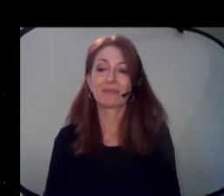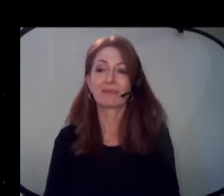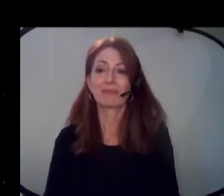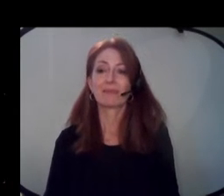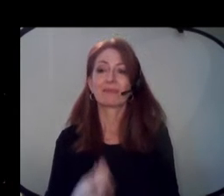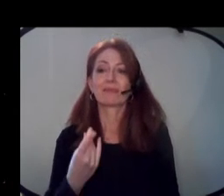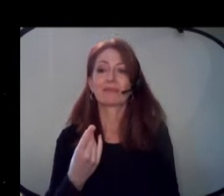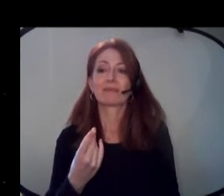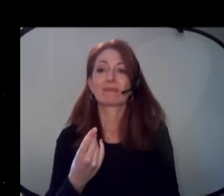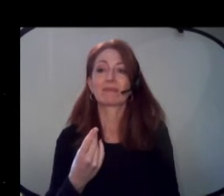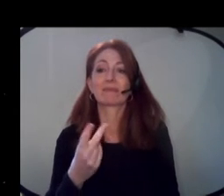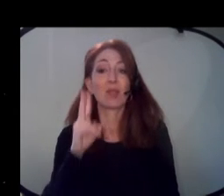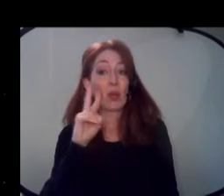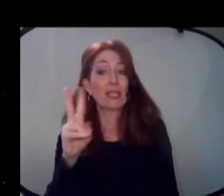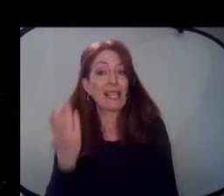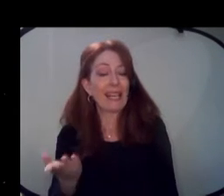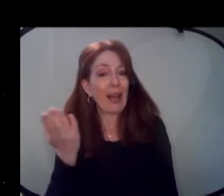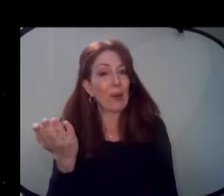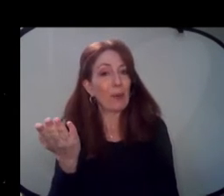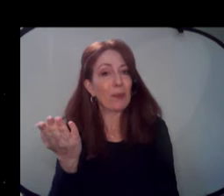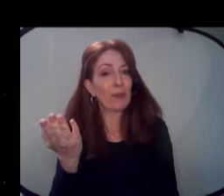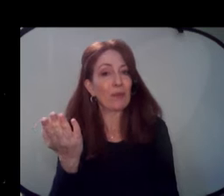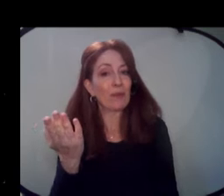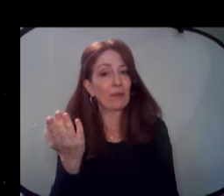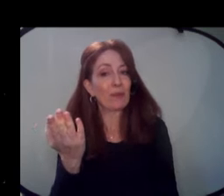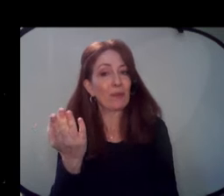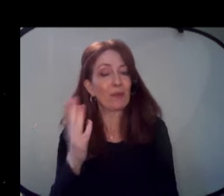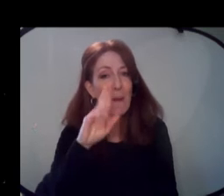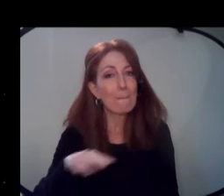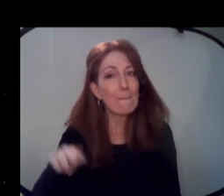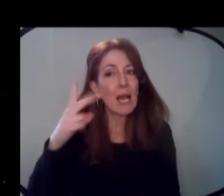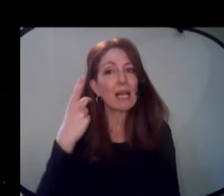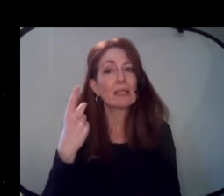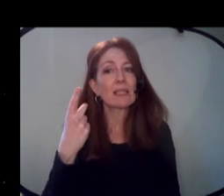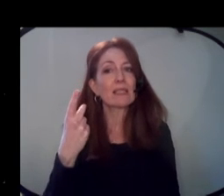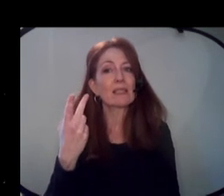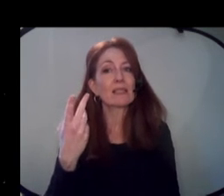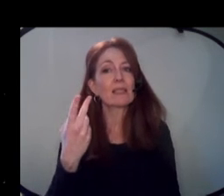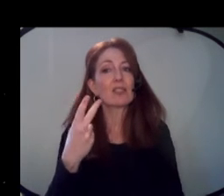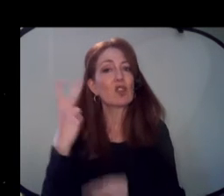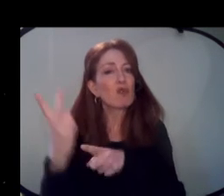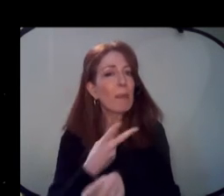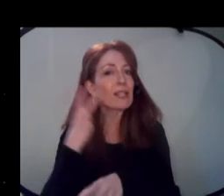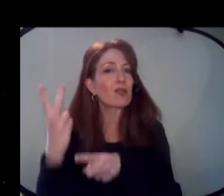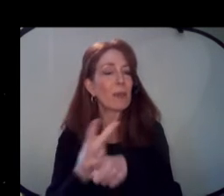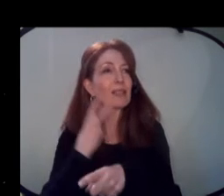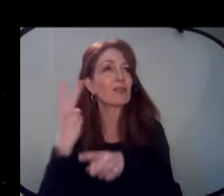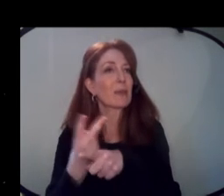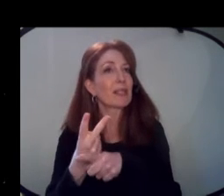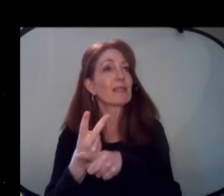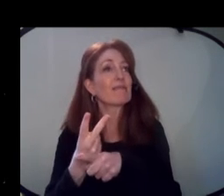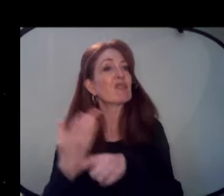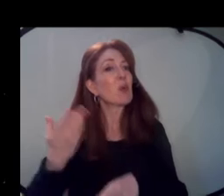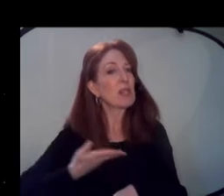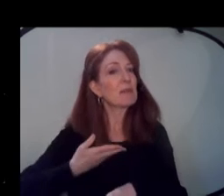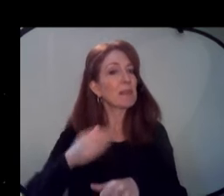we've got on the screen at the moment, she painted this scene, as with a number of her compositions, she repeated them. She seems to have been quite the businesswoman. If she